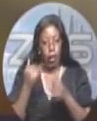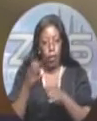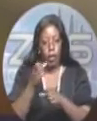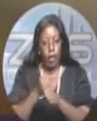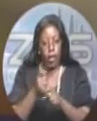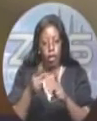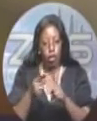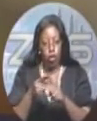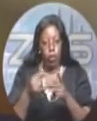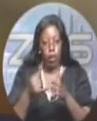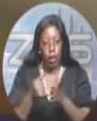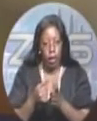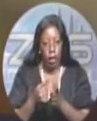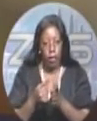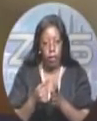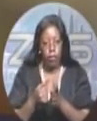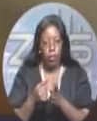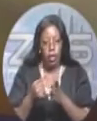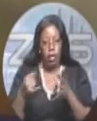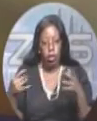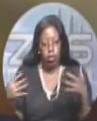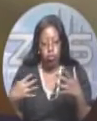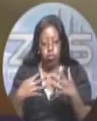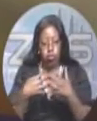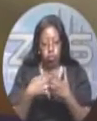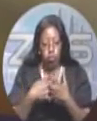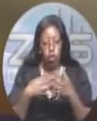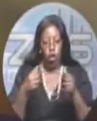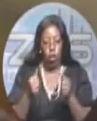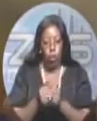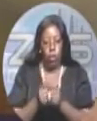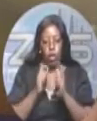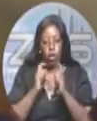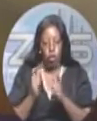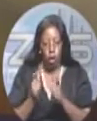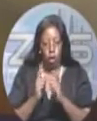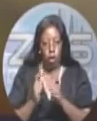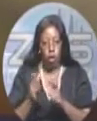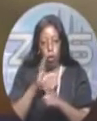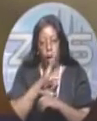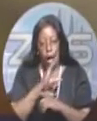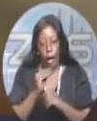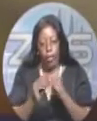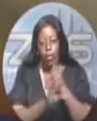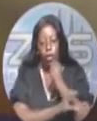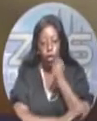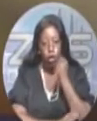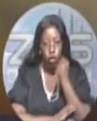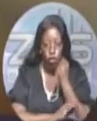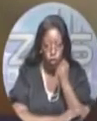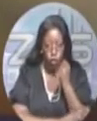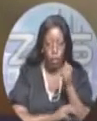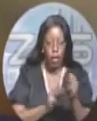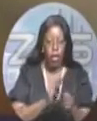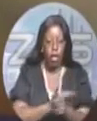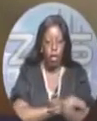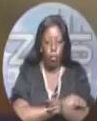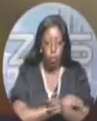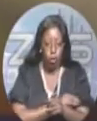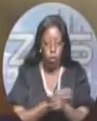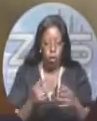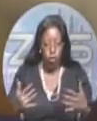much, that fusion with the junkanoo and the Caribbean flavor. I think